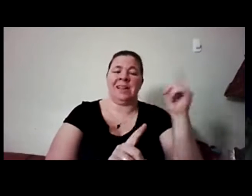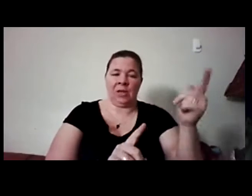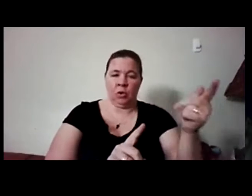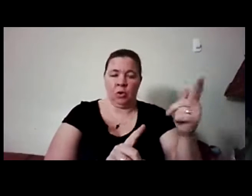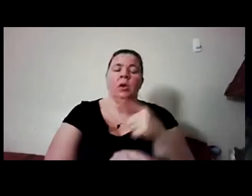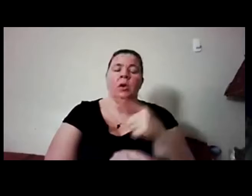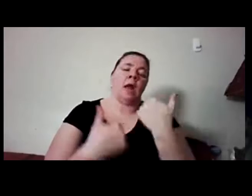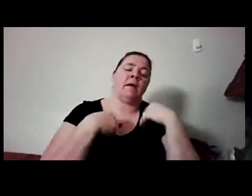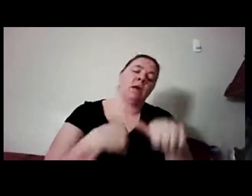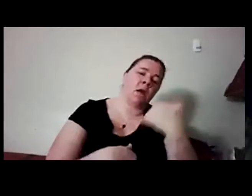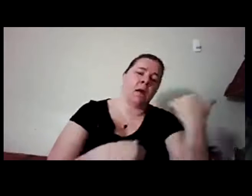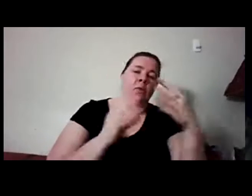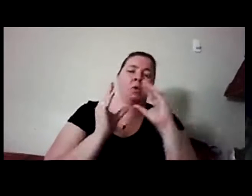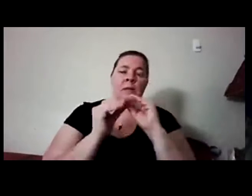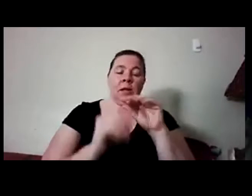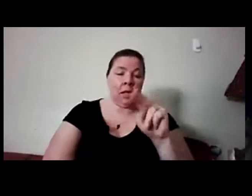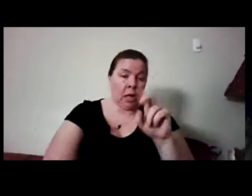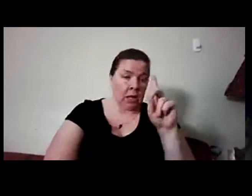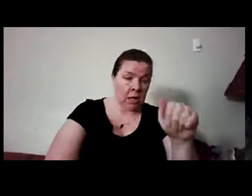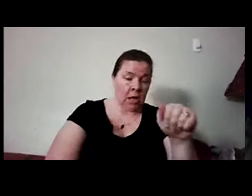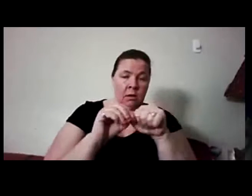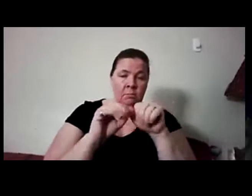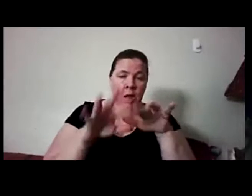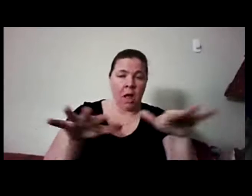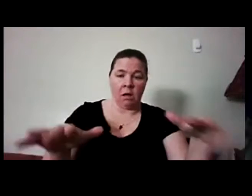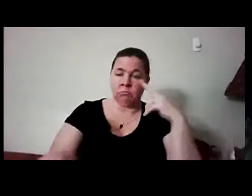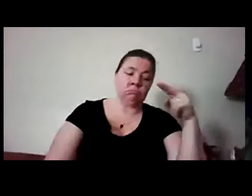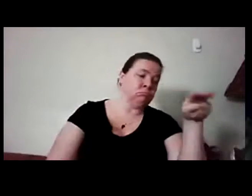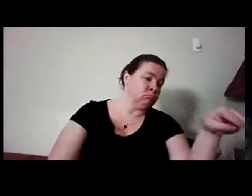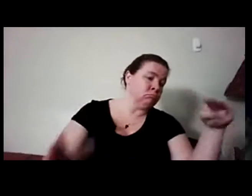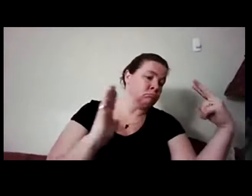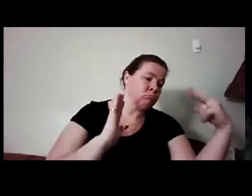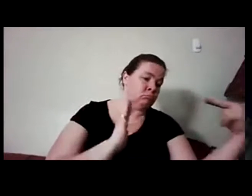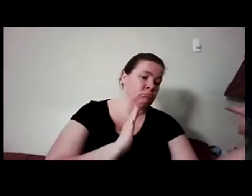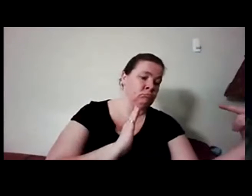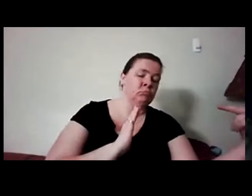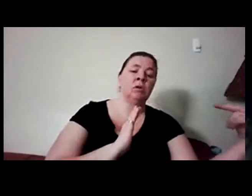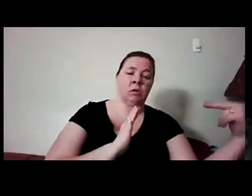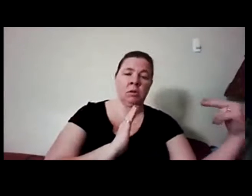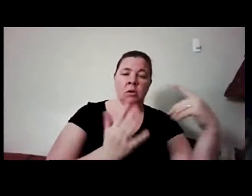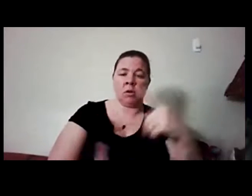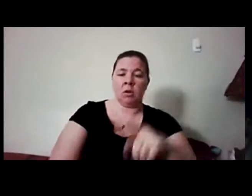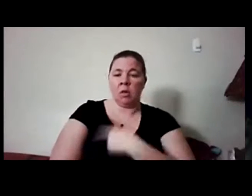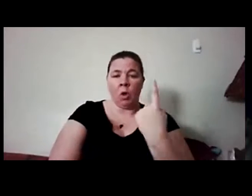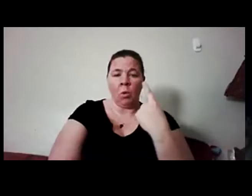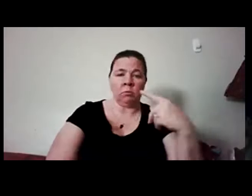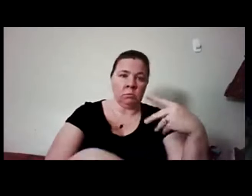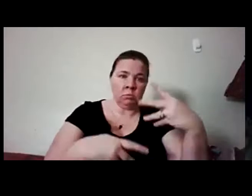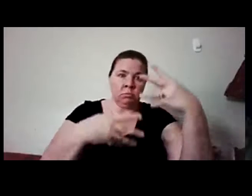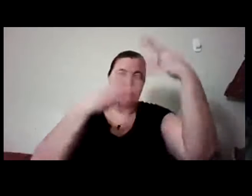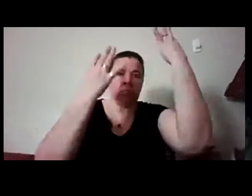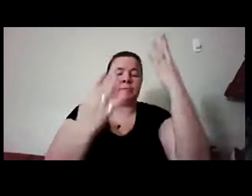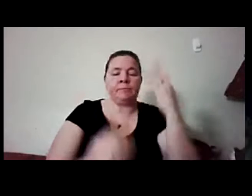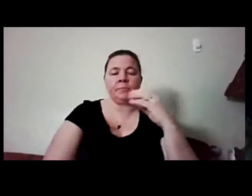meeting. The NDAs are out. So I went back, looked at it, very long document, and I can assure you guys, I am not